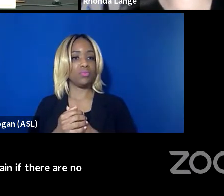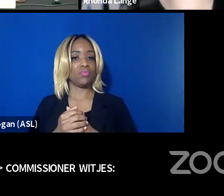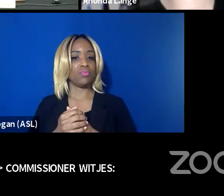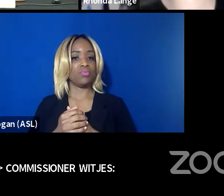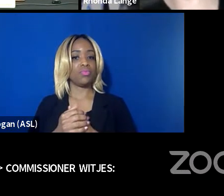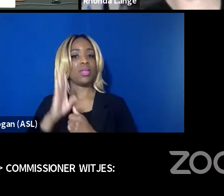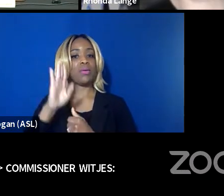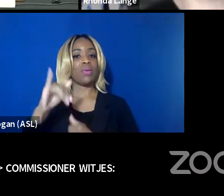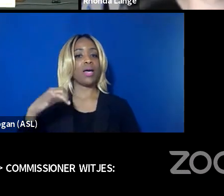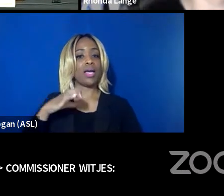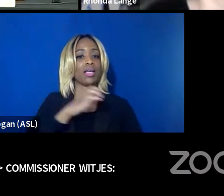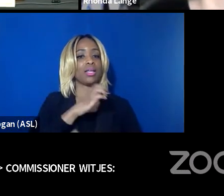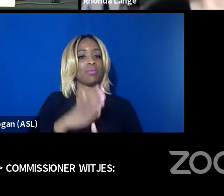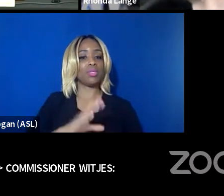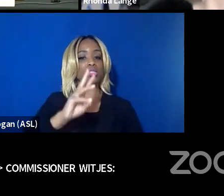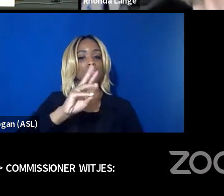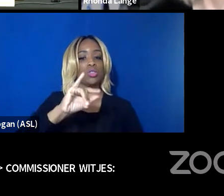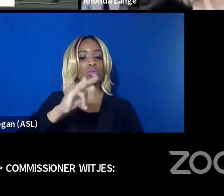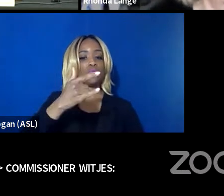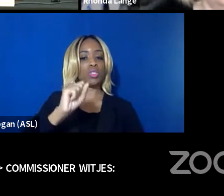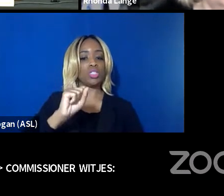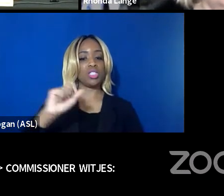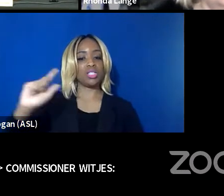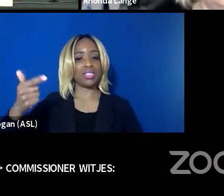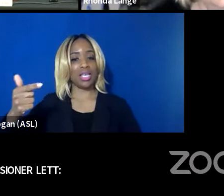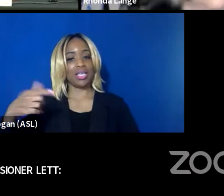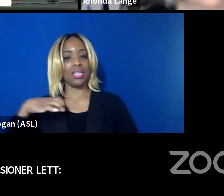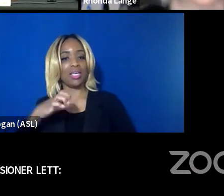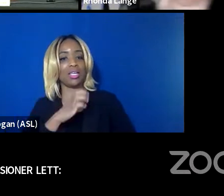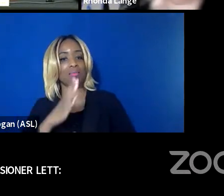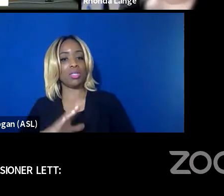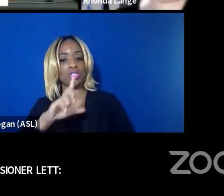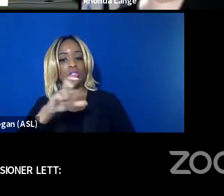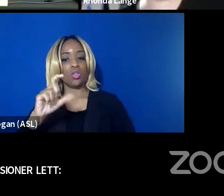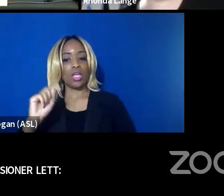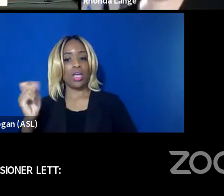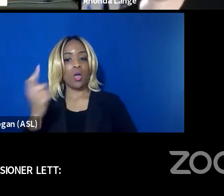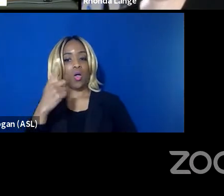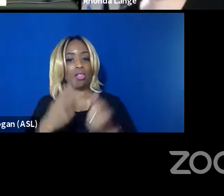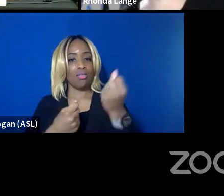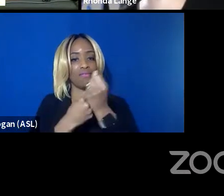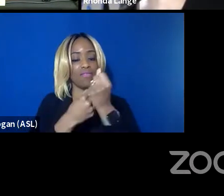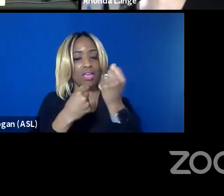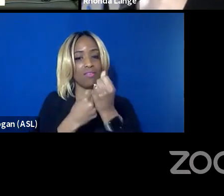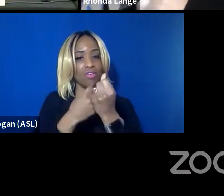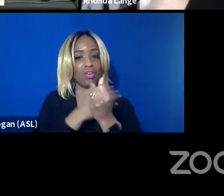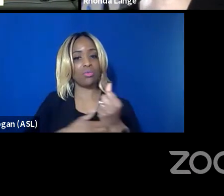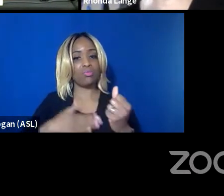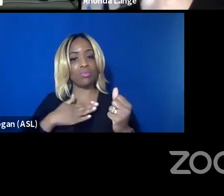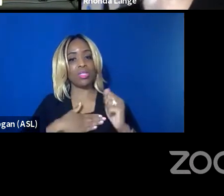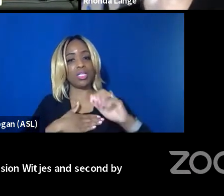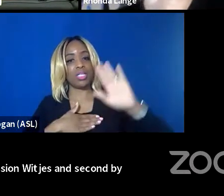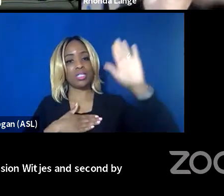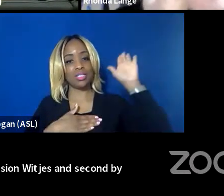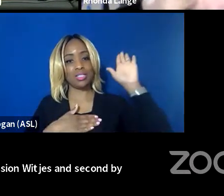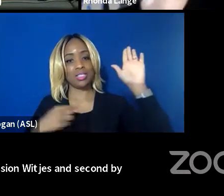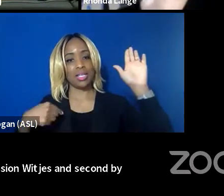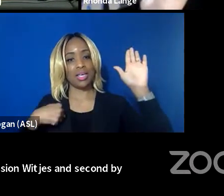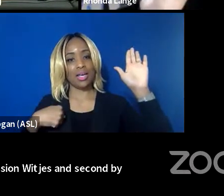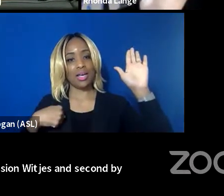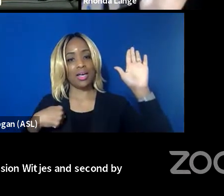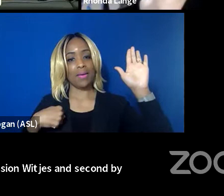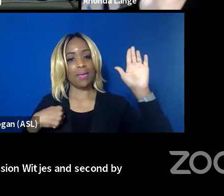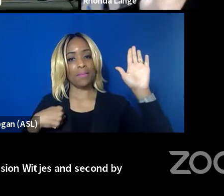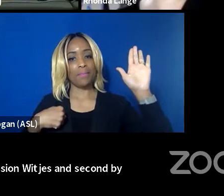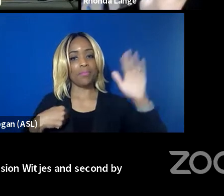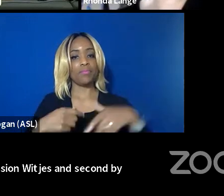Motion made by Commissioner Witches, second made by Commissioner Lett. All those in favor, please indicate with a raised hand and saying aye.